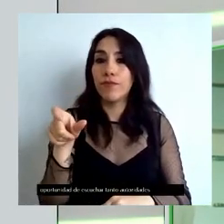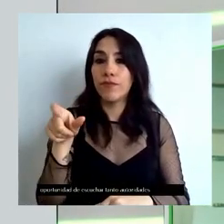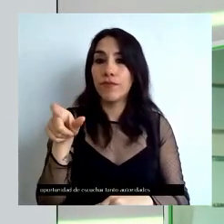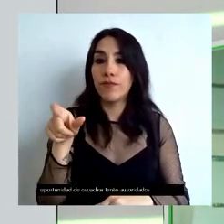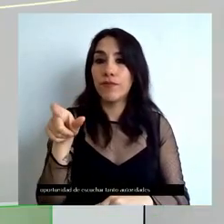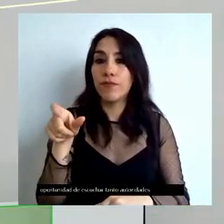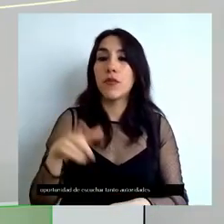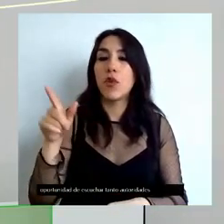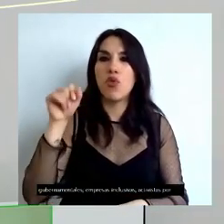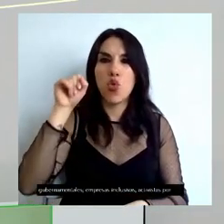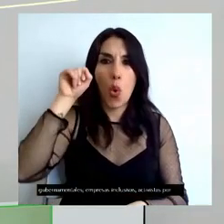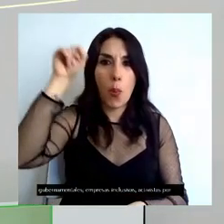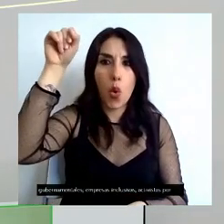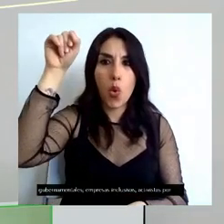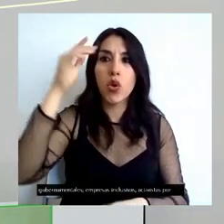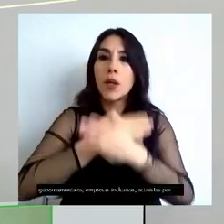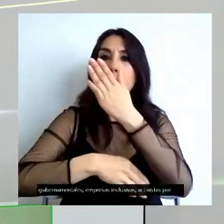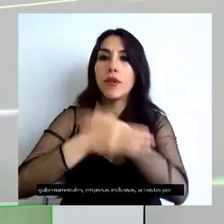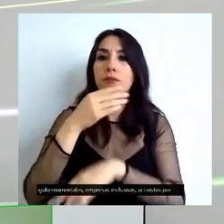representative organizations.